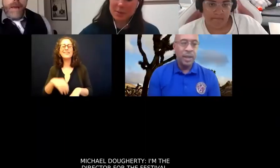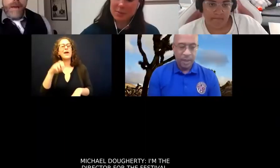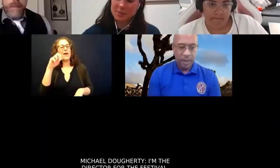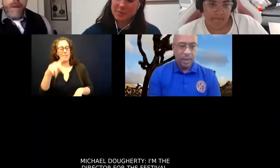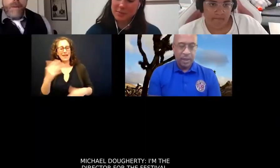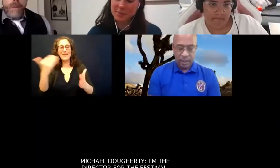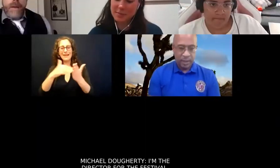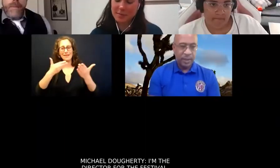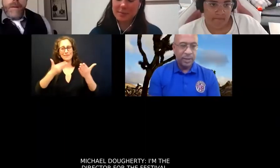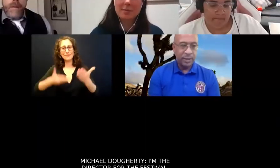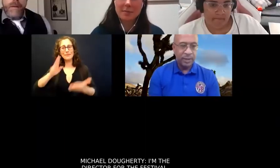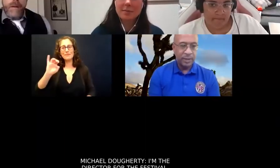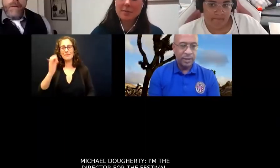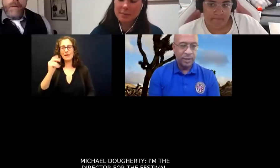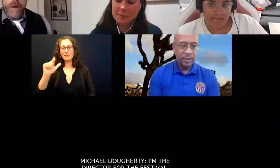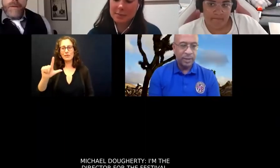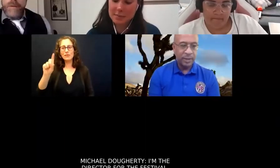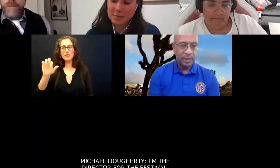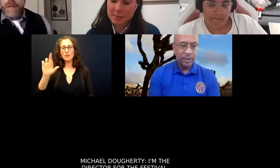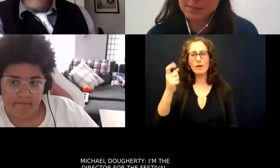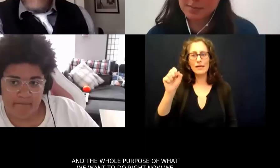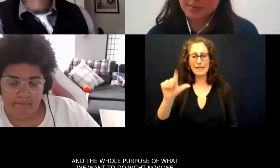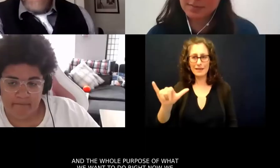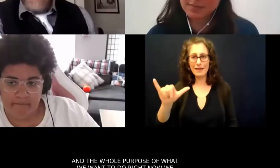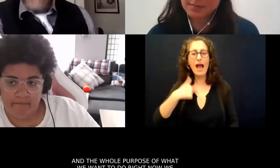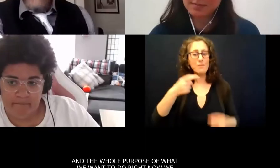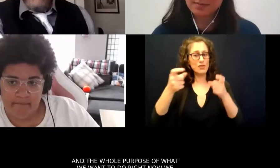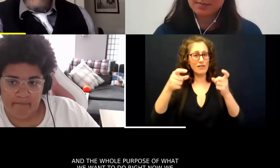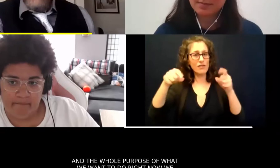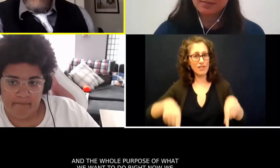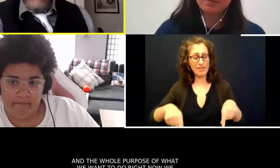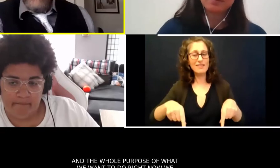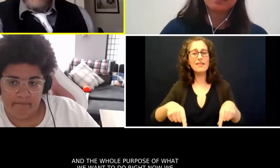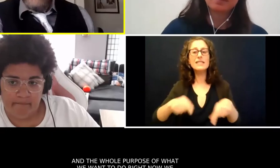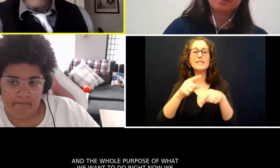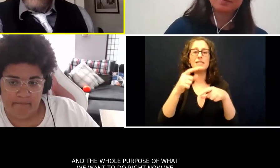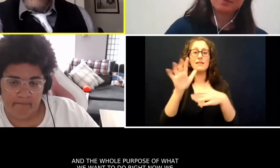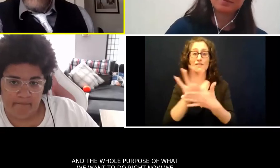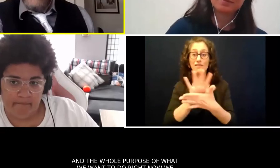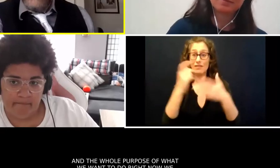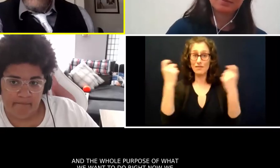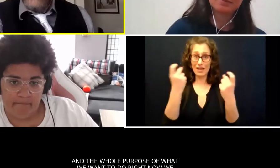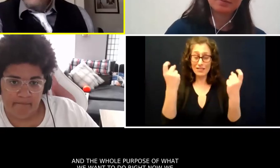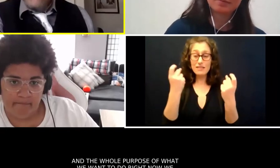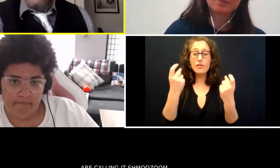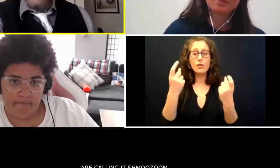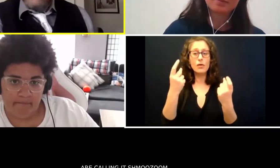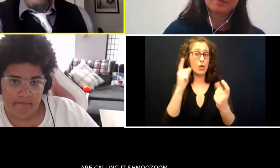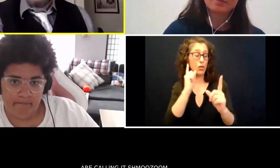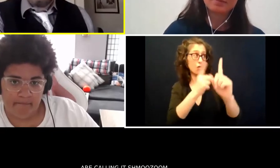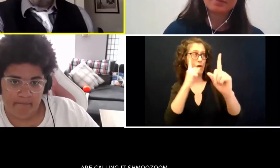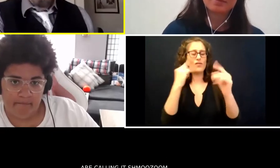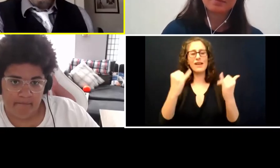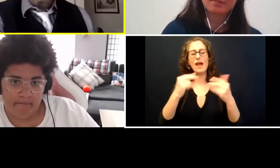Again, I'm Michael Doherty, and I'm the director for the festival. And the whole purpose of what we want to do right now, we're calling it